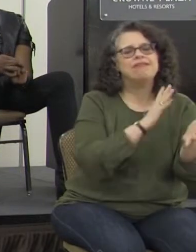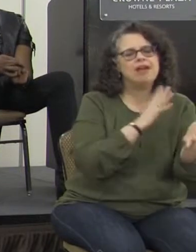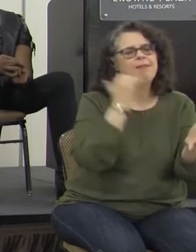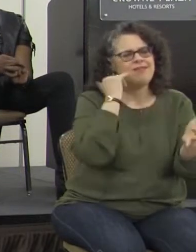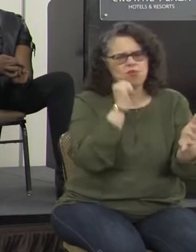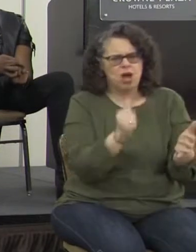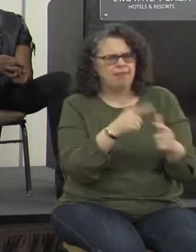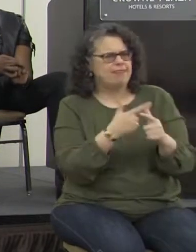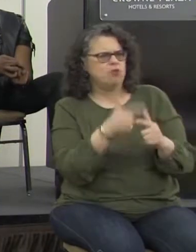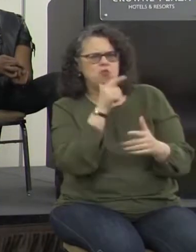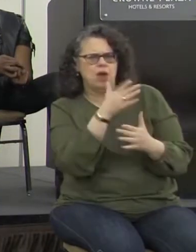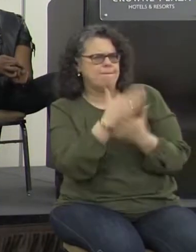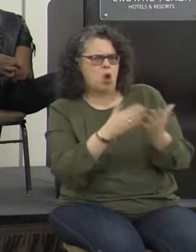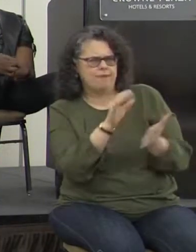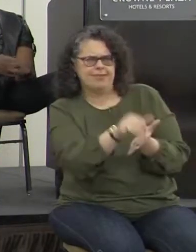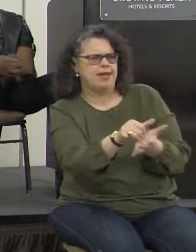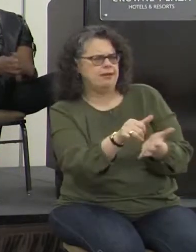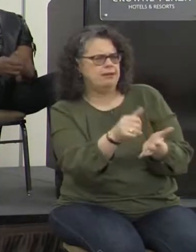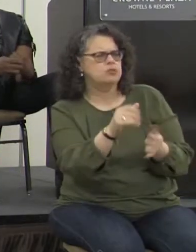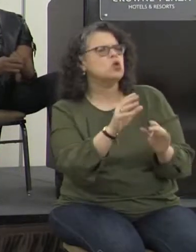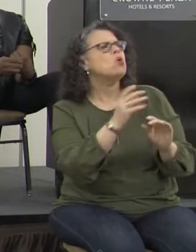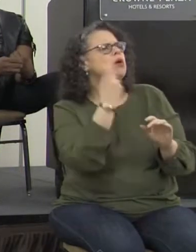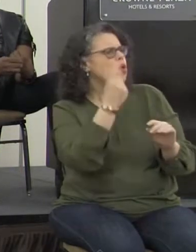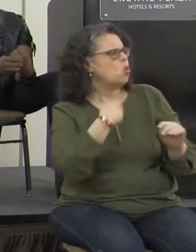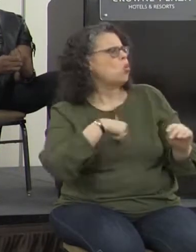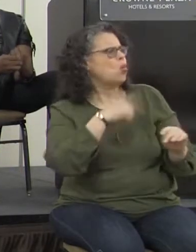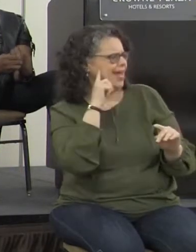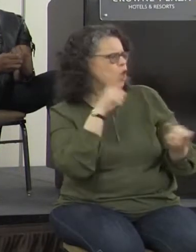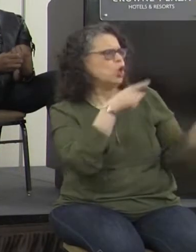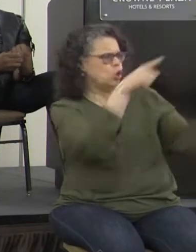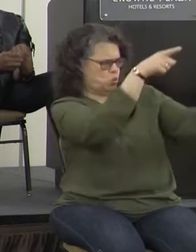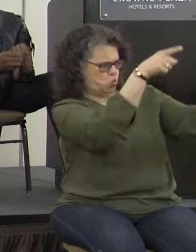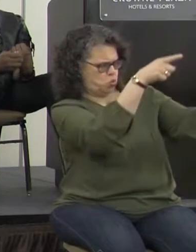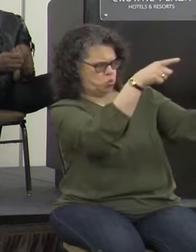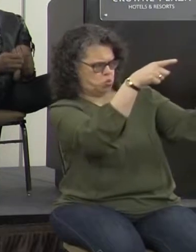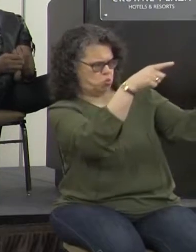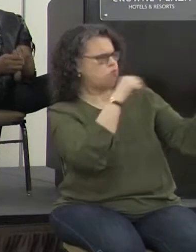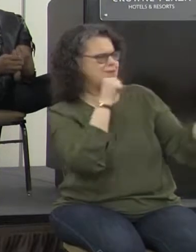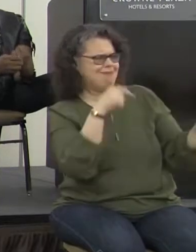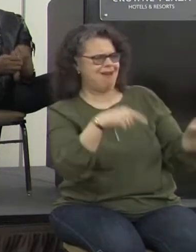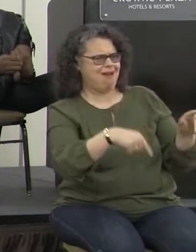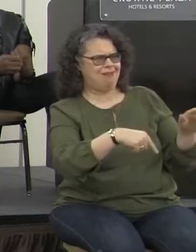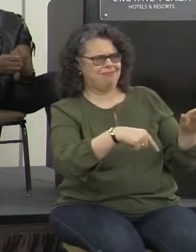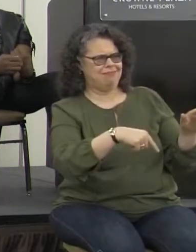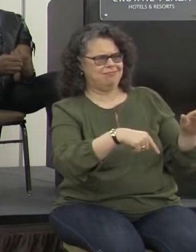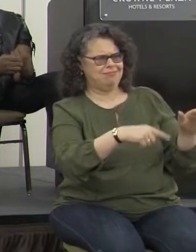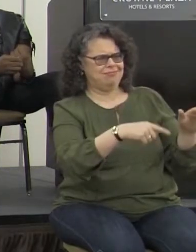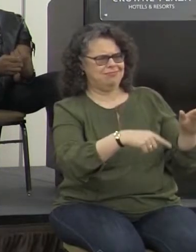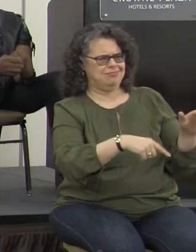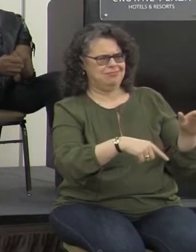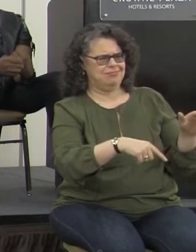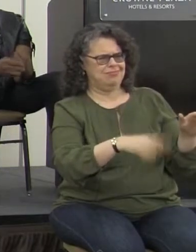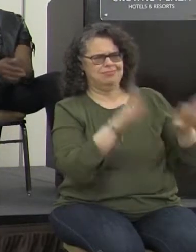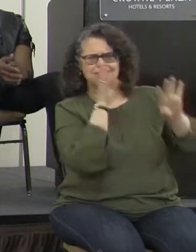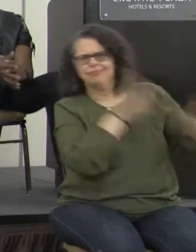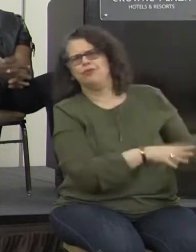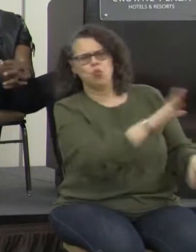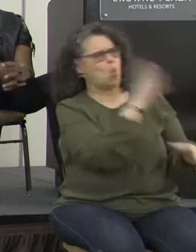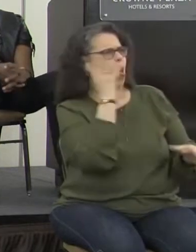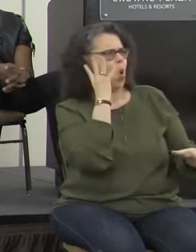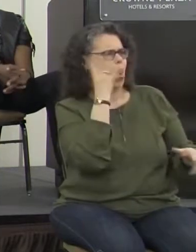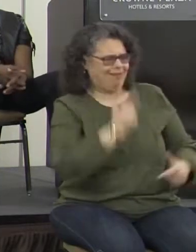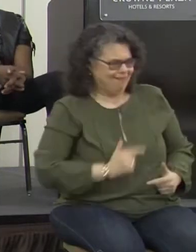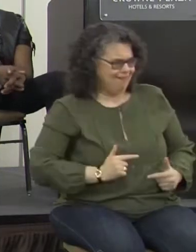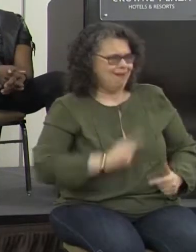part of it. So I just want to be clear that we do hear you and are not negating the lived experience that you have actually had.